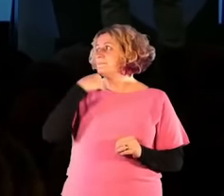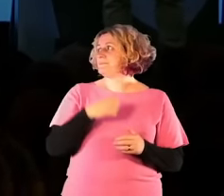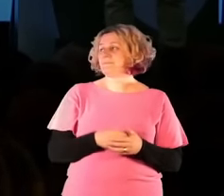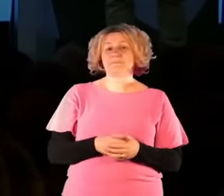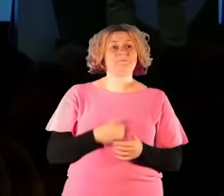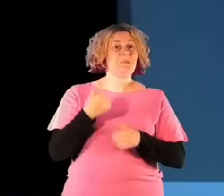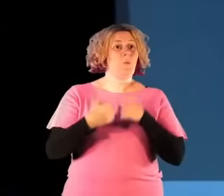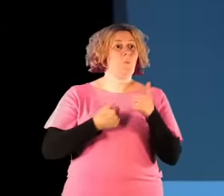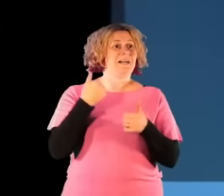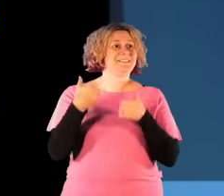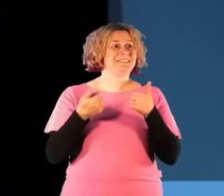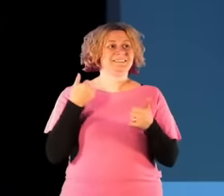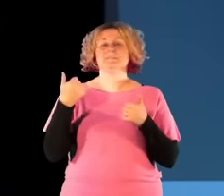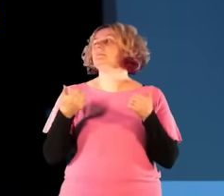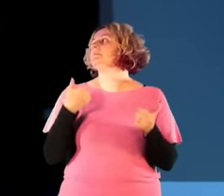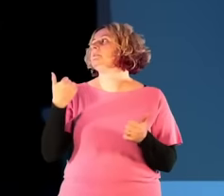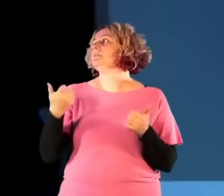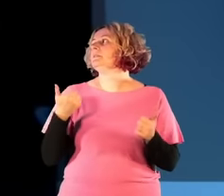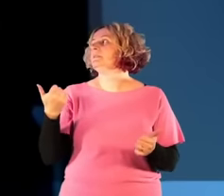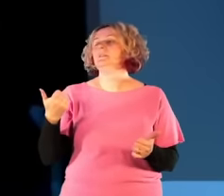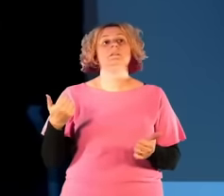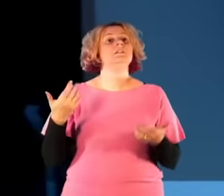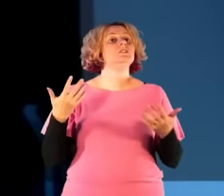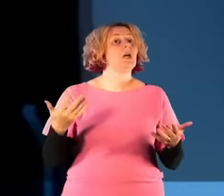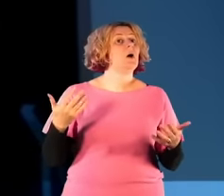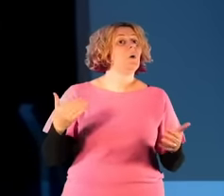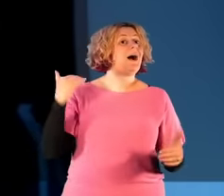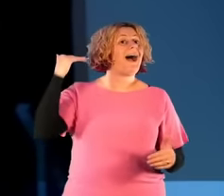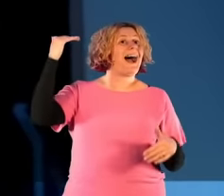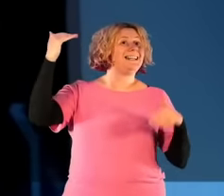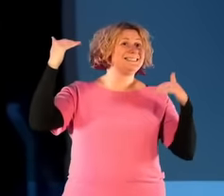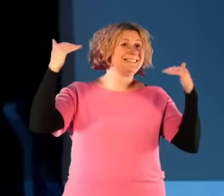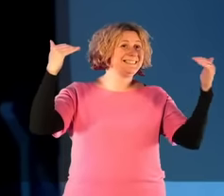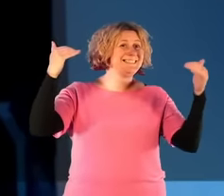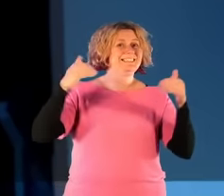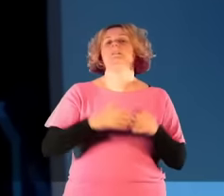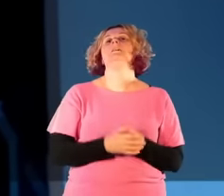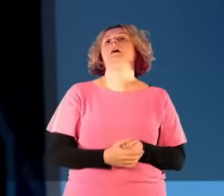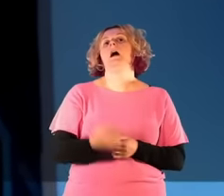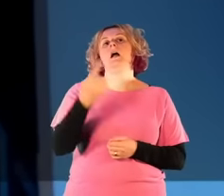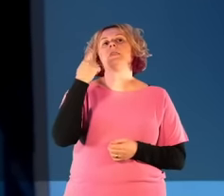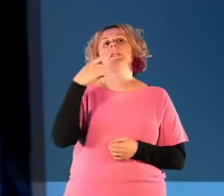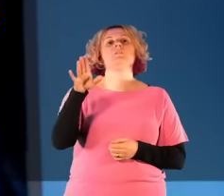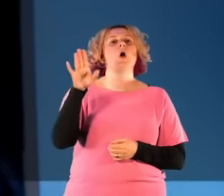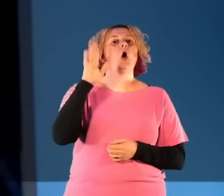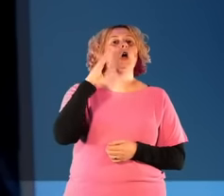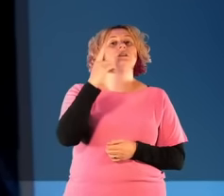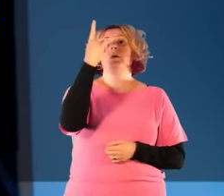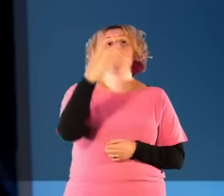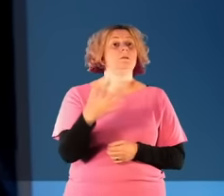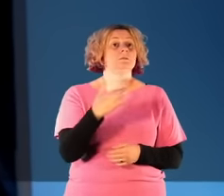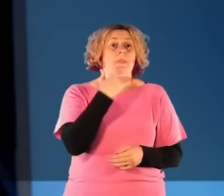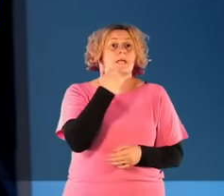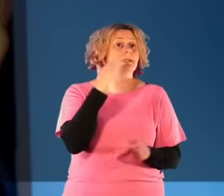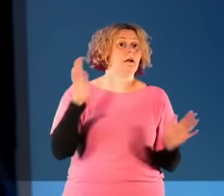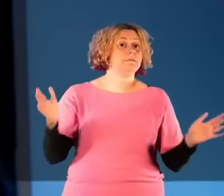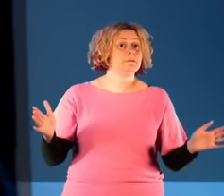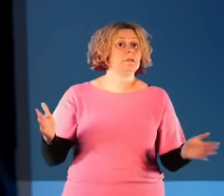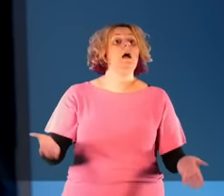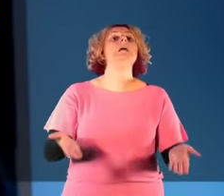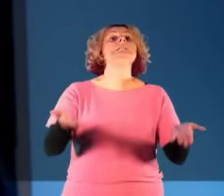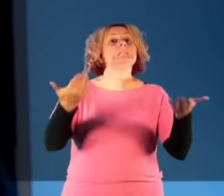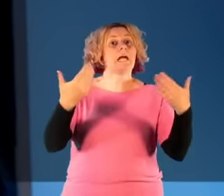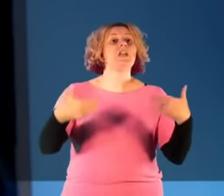Well done, everyone. So, grown-ups, I think that you've heard that once. I think that is enough. Would you be happy to stand